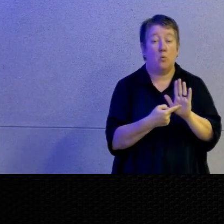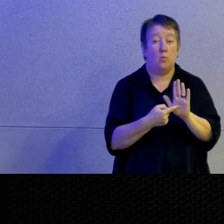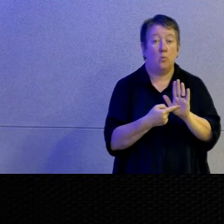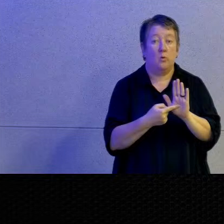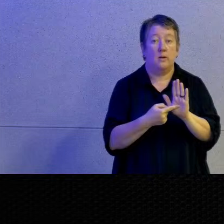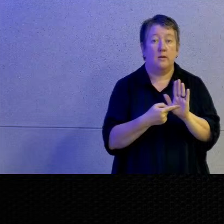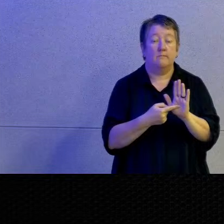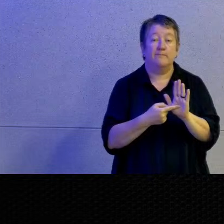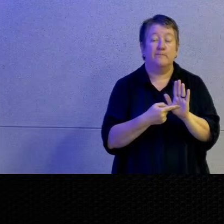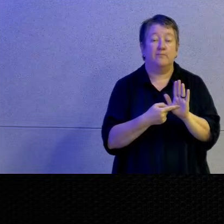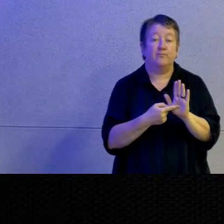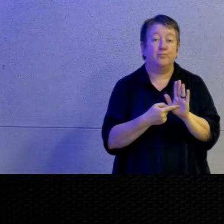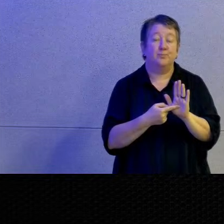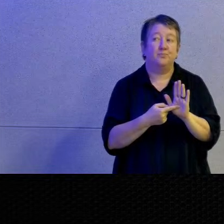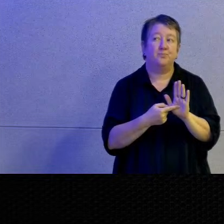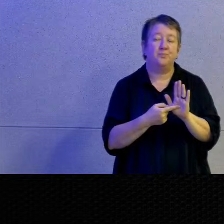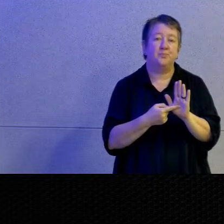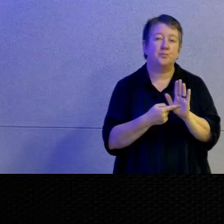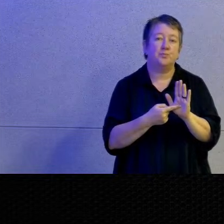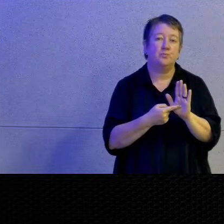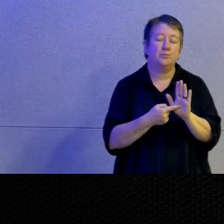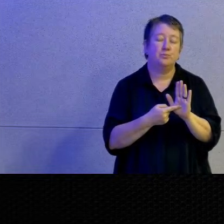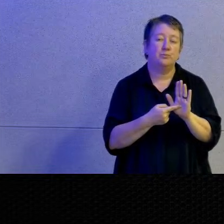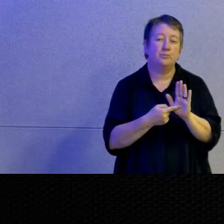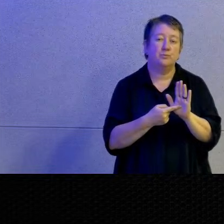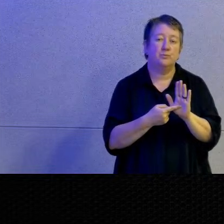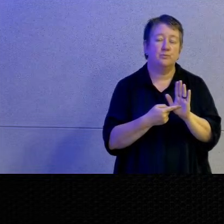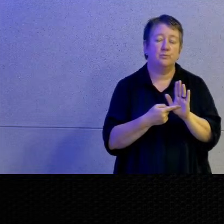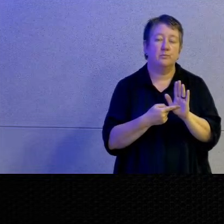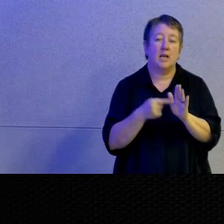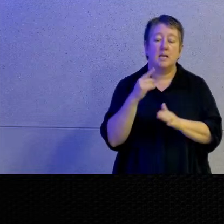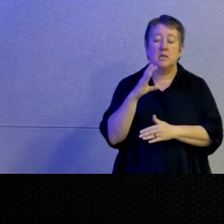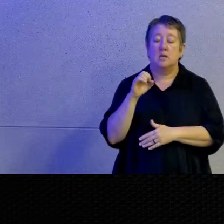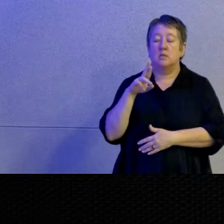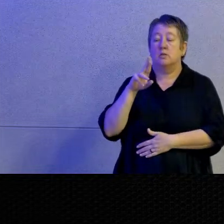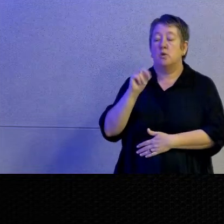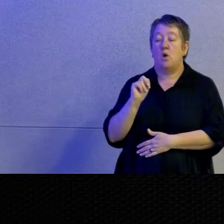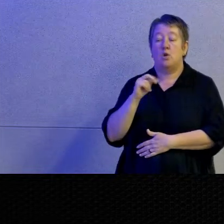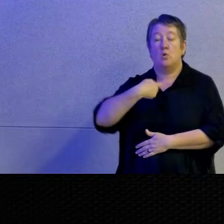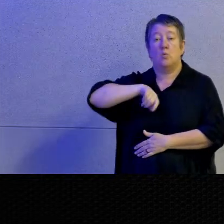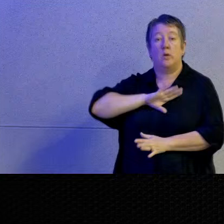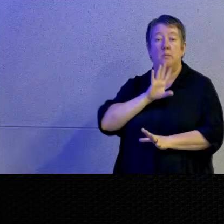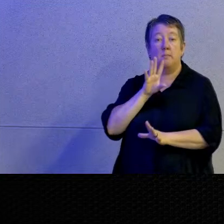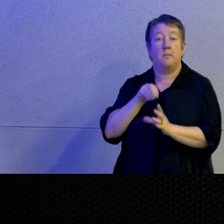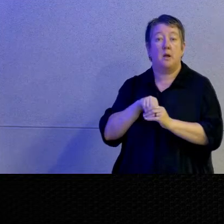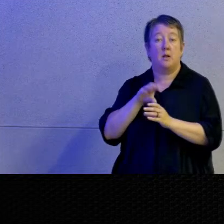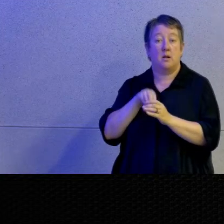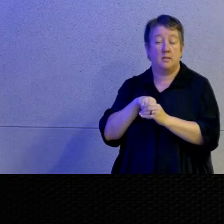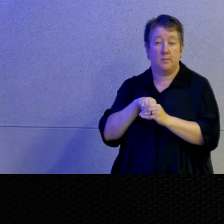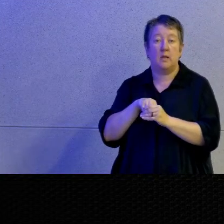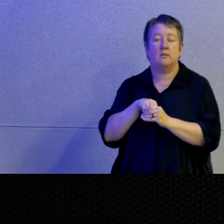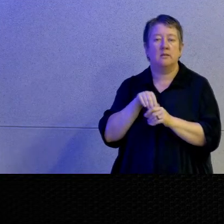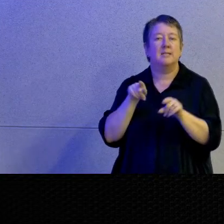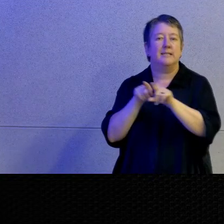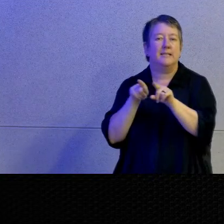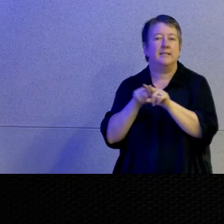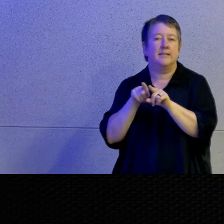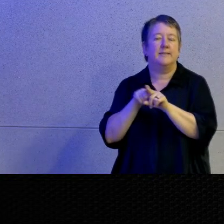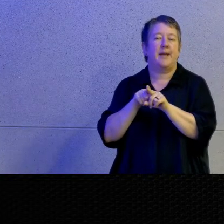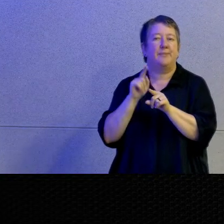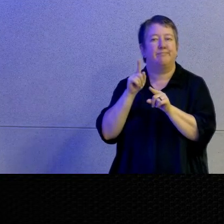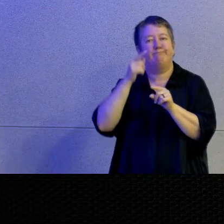our participation at CERN also brings the knowledge that uplifts